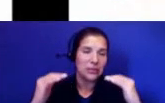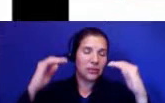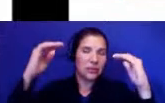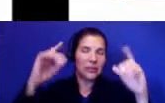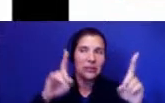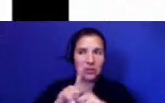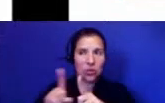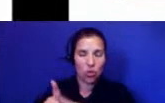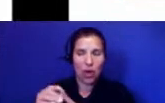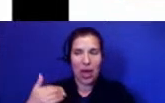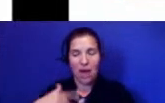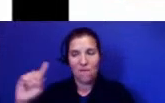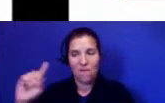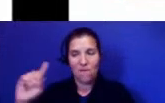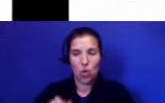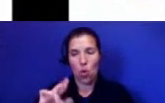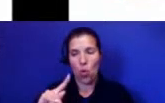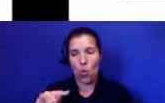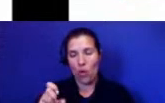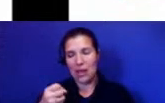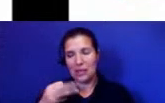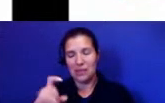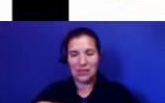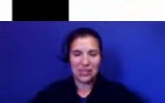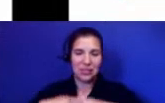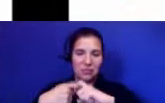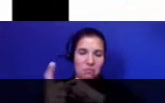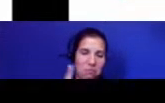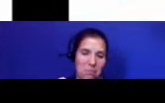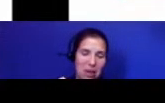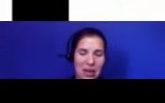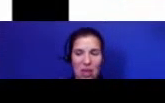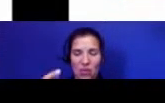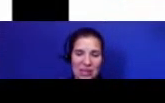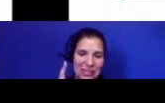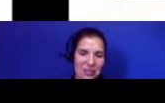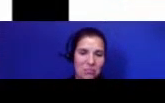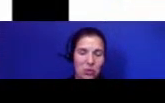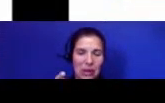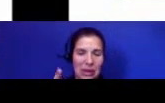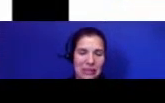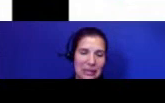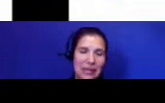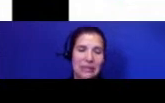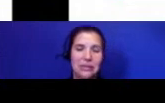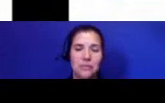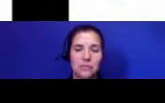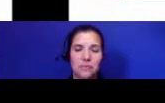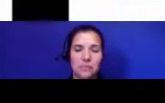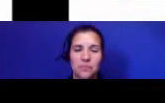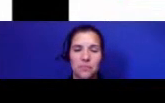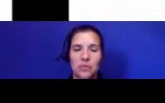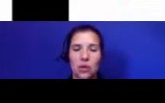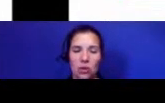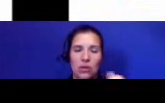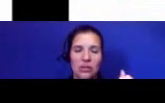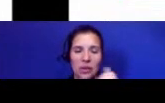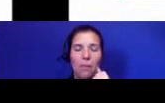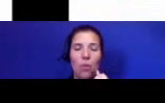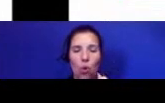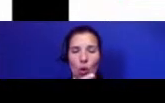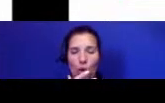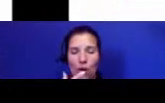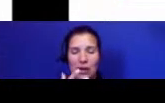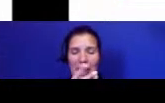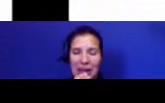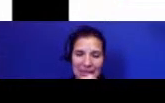rates of suspensions, expulsions, and other disciplinary incidents. Support and safety go hand in hand, and